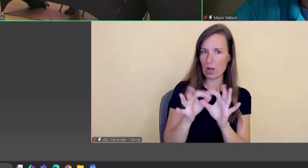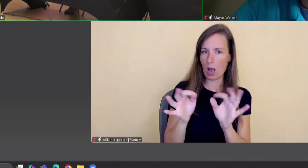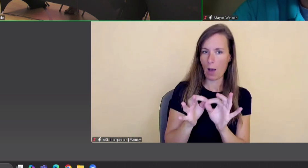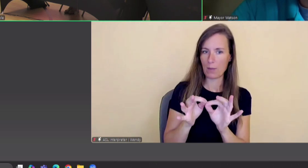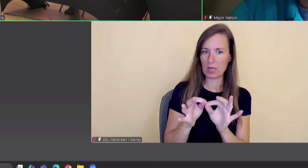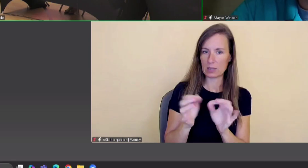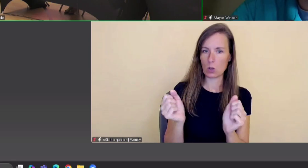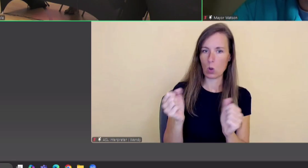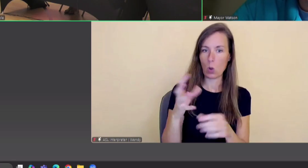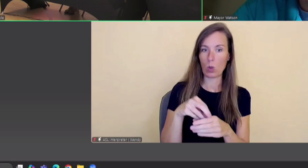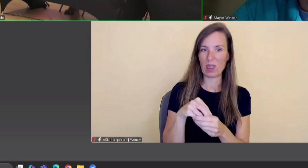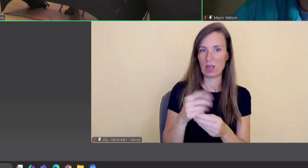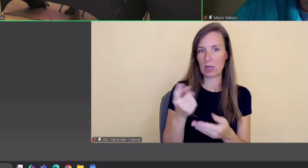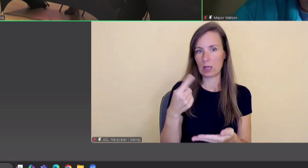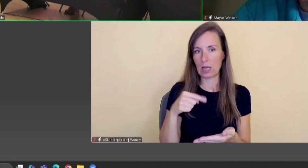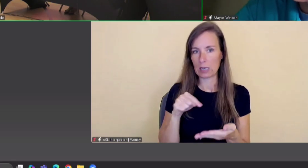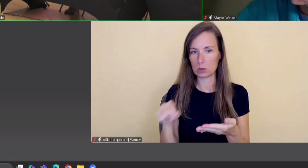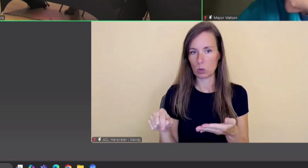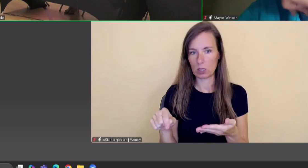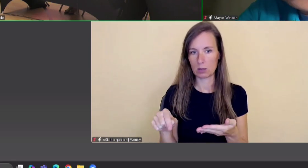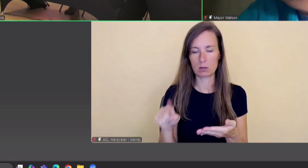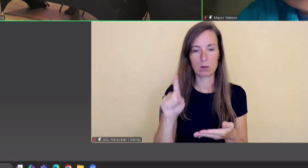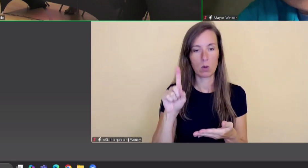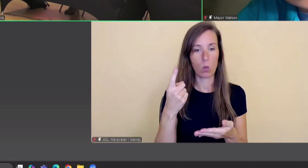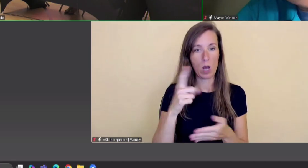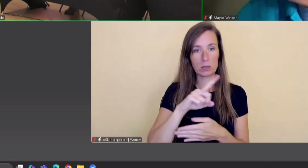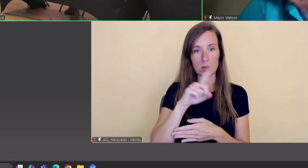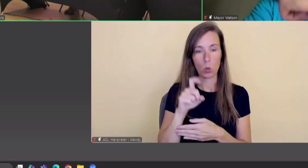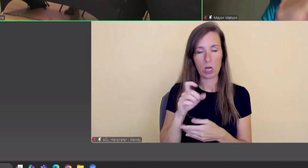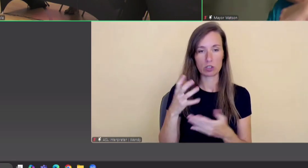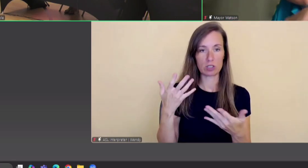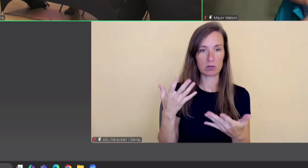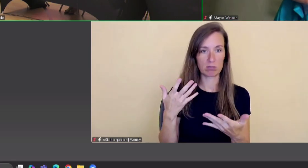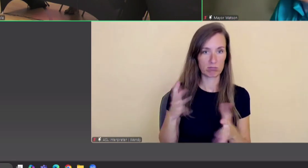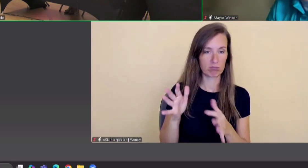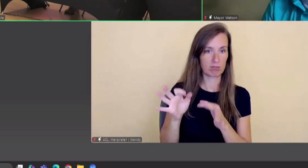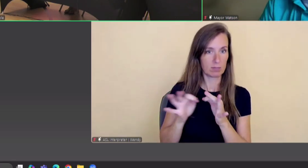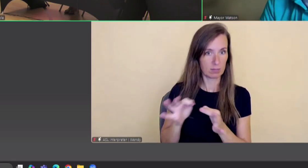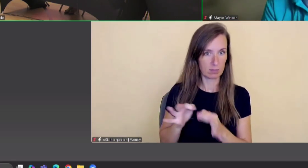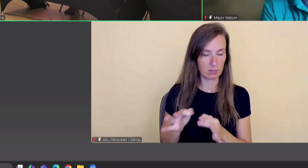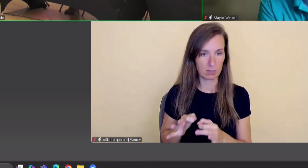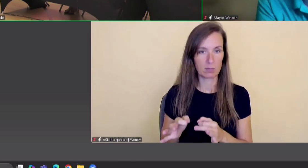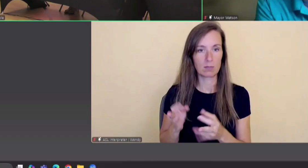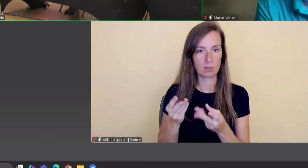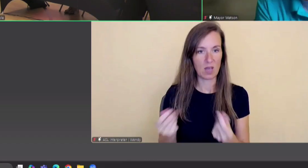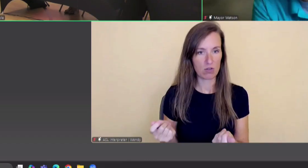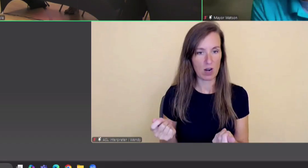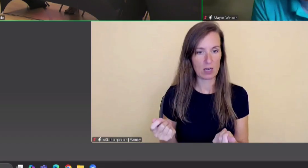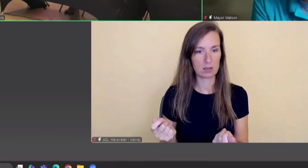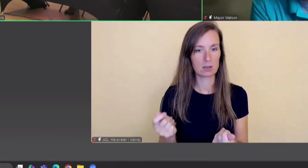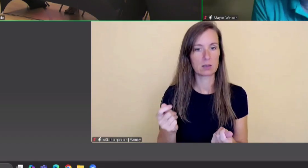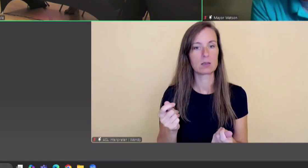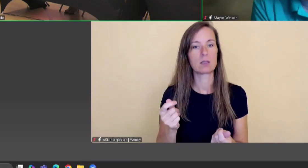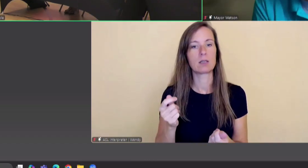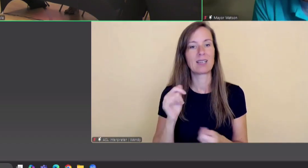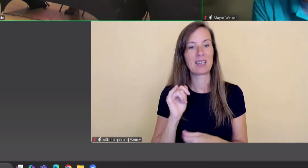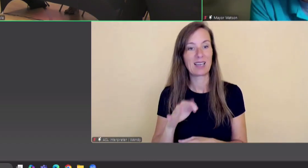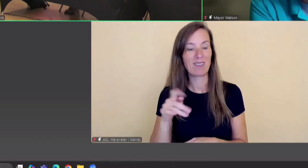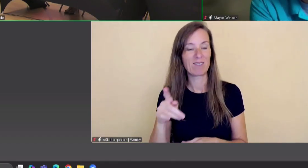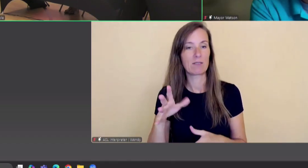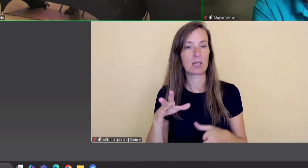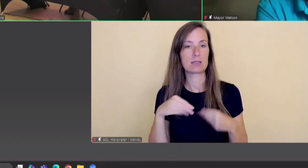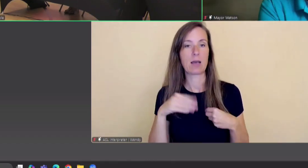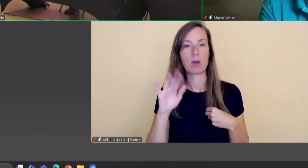are addressed, if they're accepted by parking planning, that's when the 30-day clock